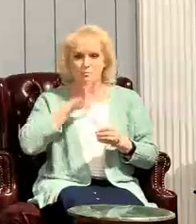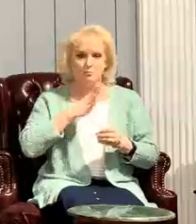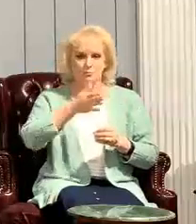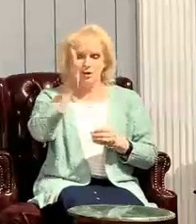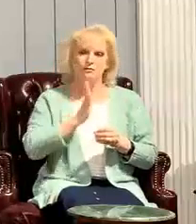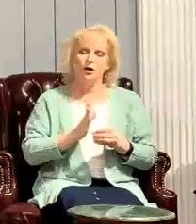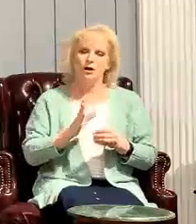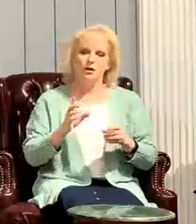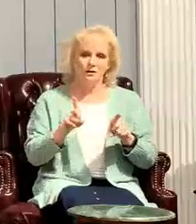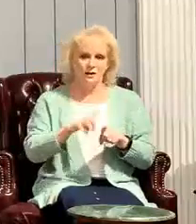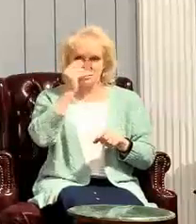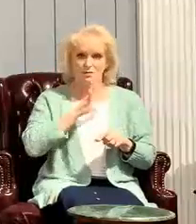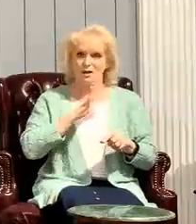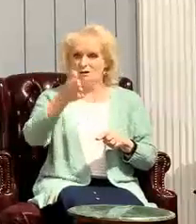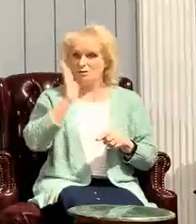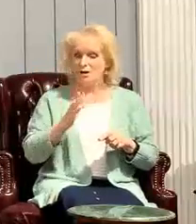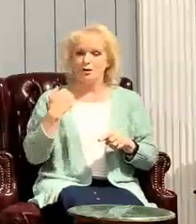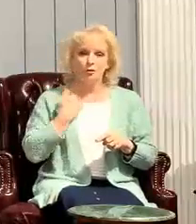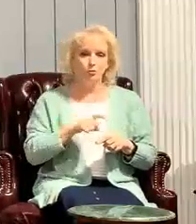And as men of God,